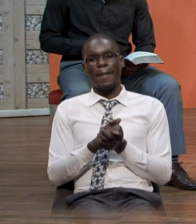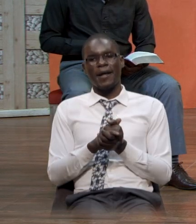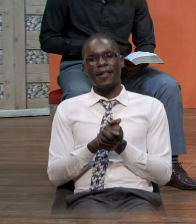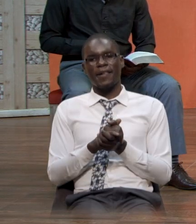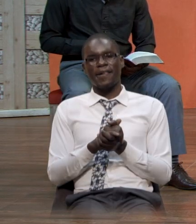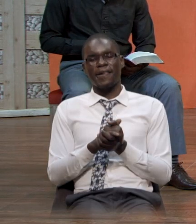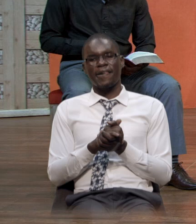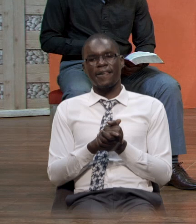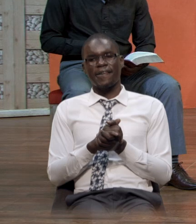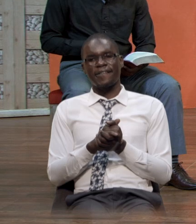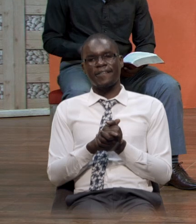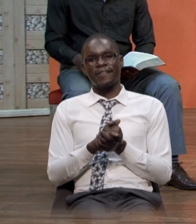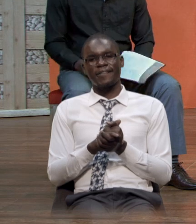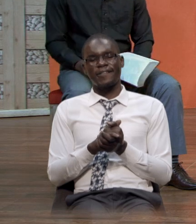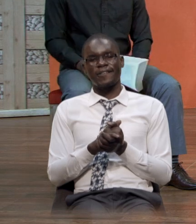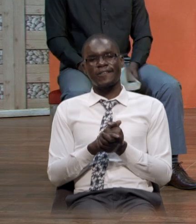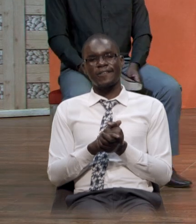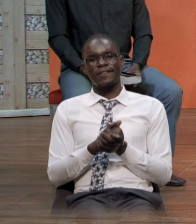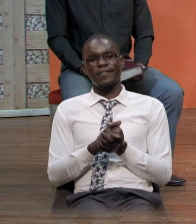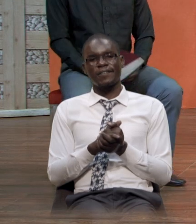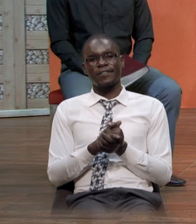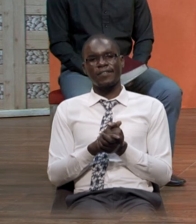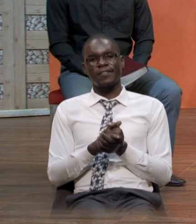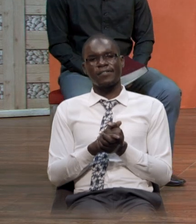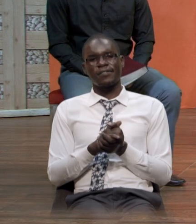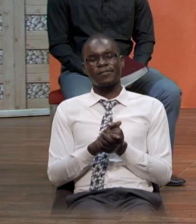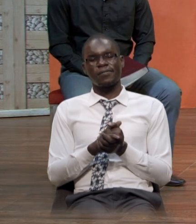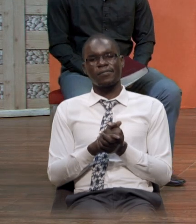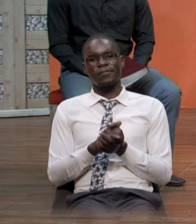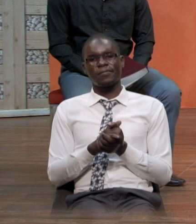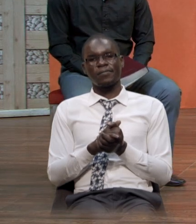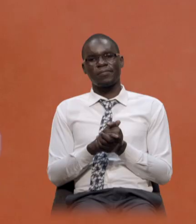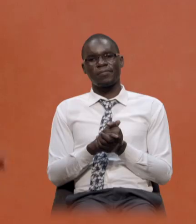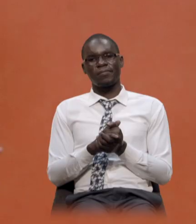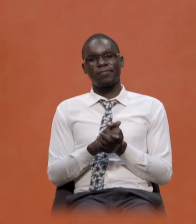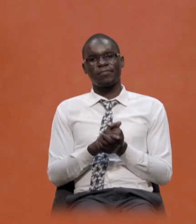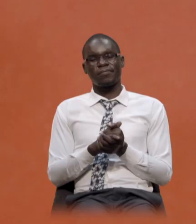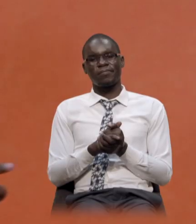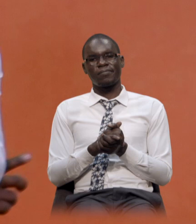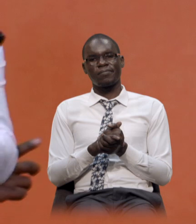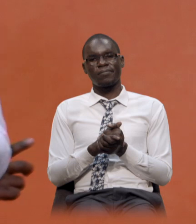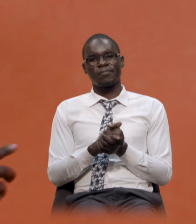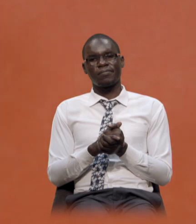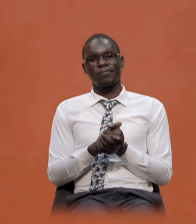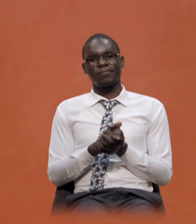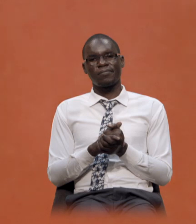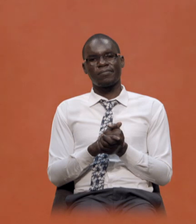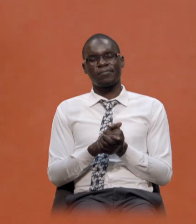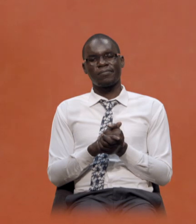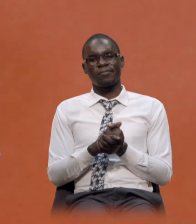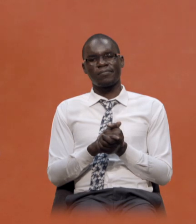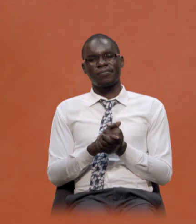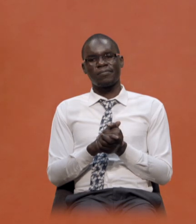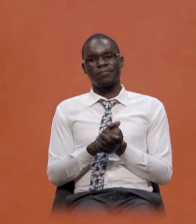this book since we began. Now you don't want to say it. Humble yourselves before James. The Lord. Yes,